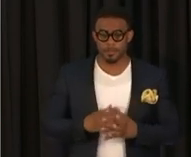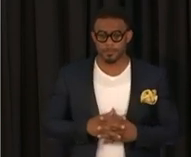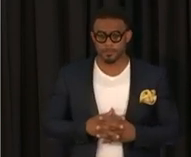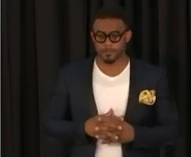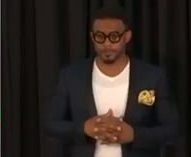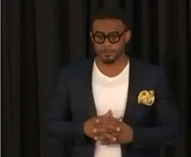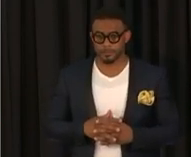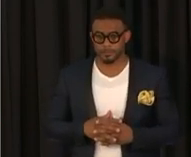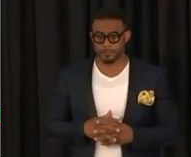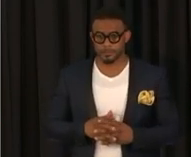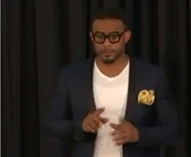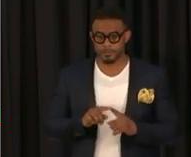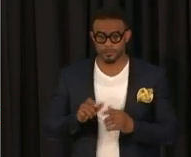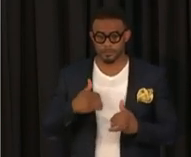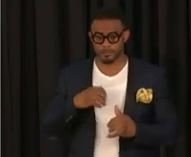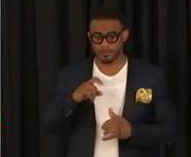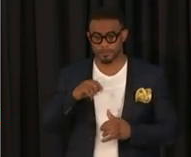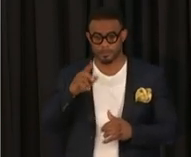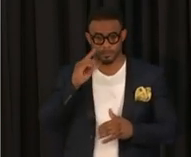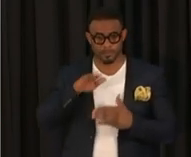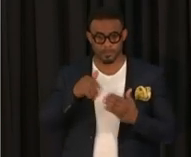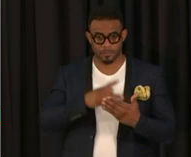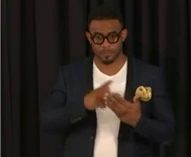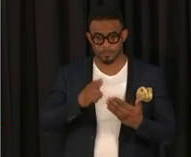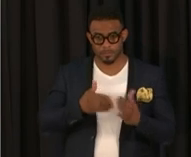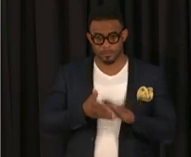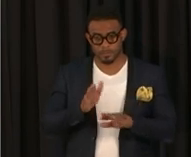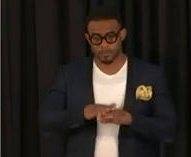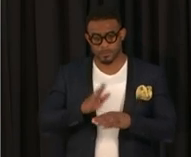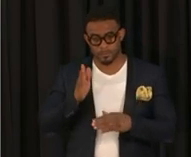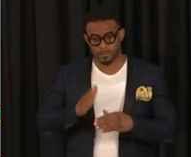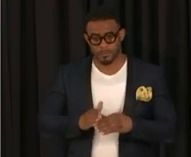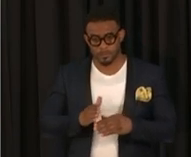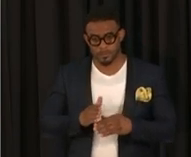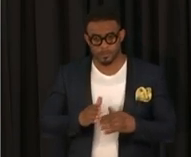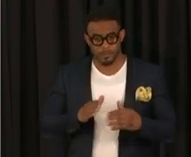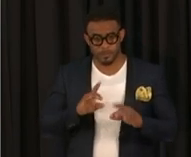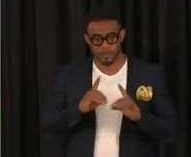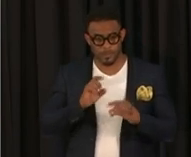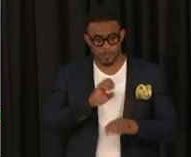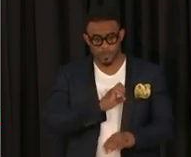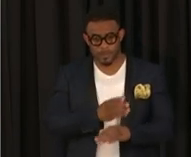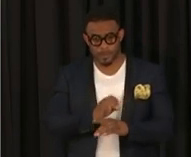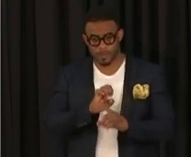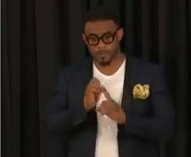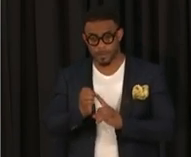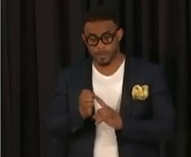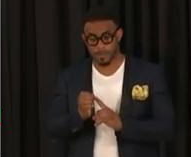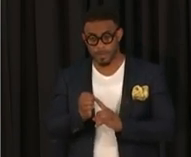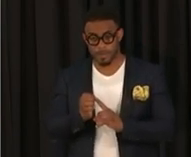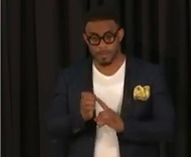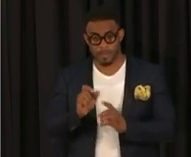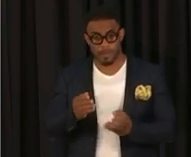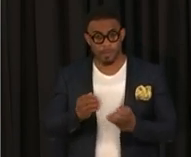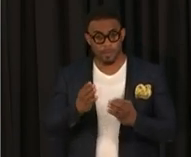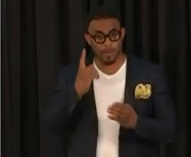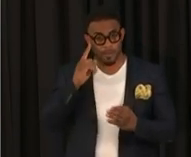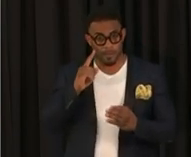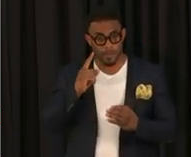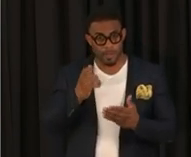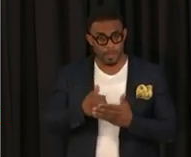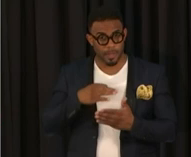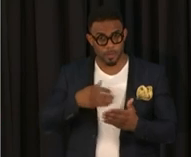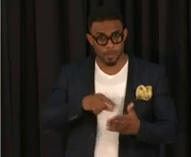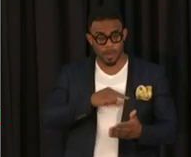houses. We also have the Solar for All program that we operate on behalf of the Department of Energy and Environment that provides